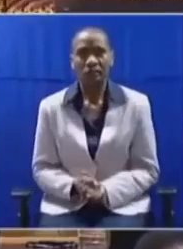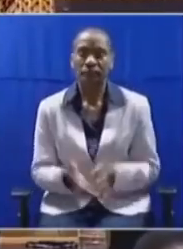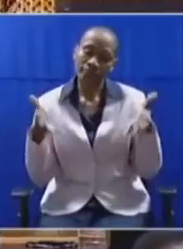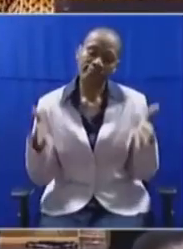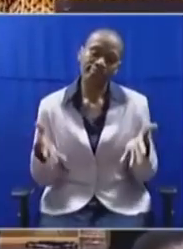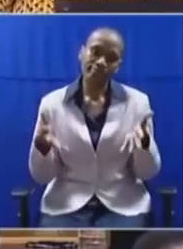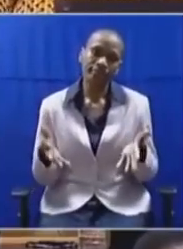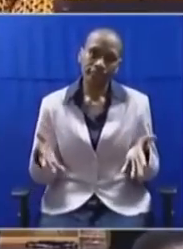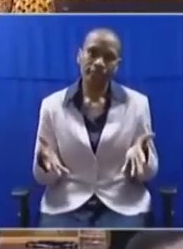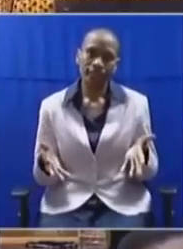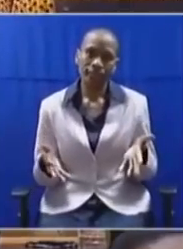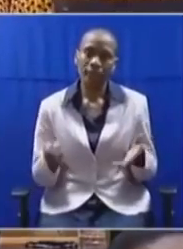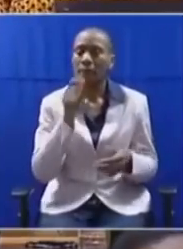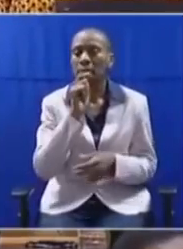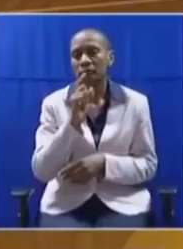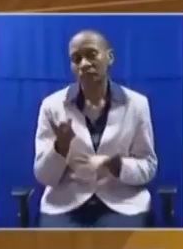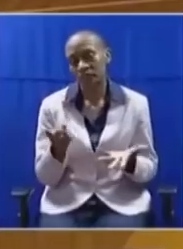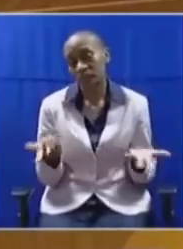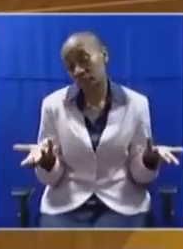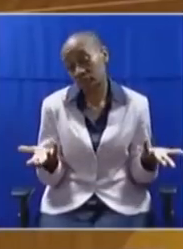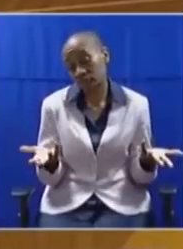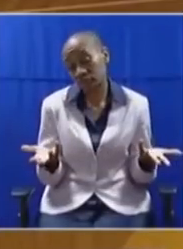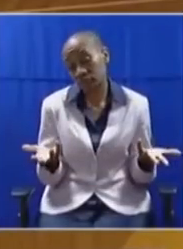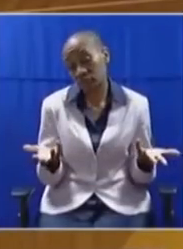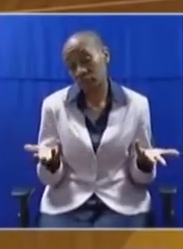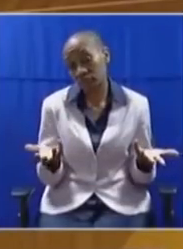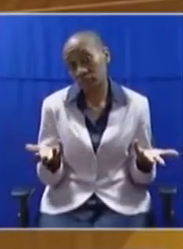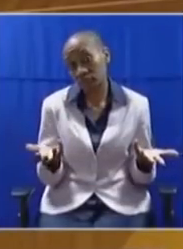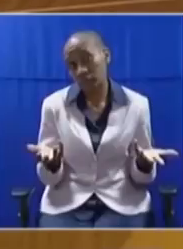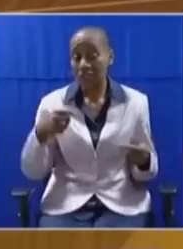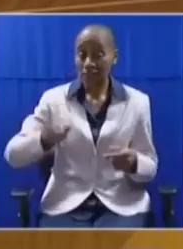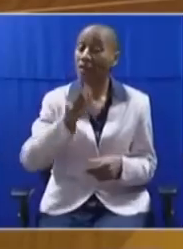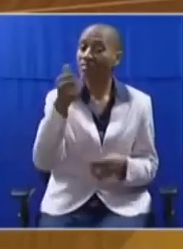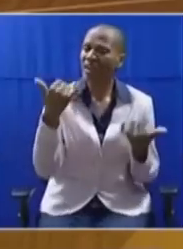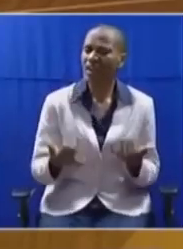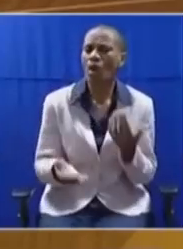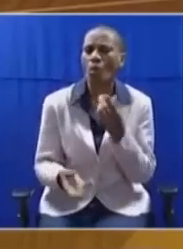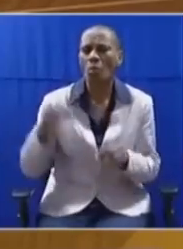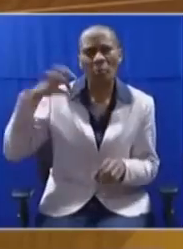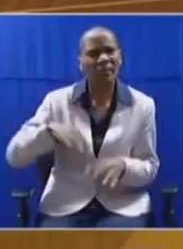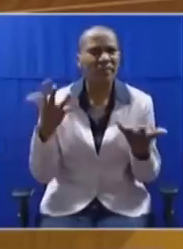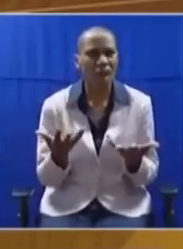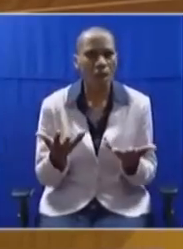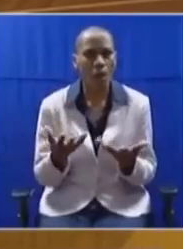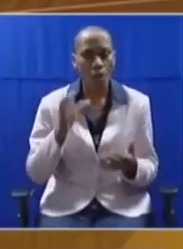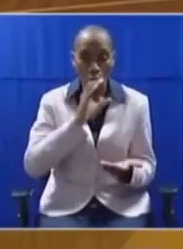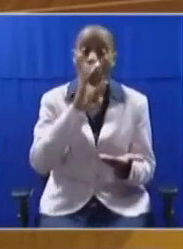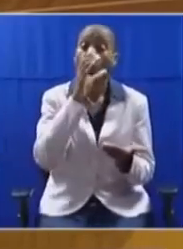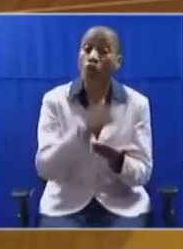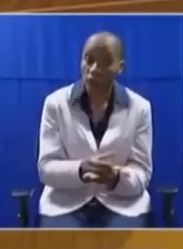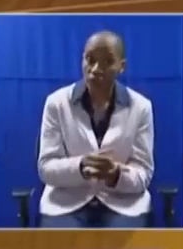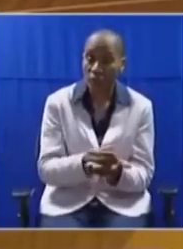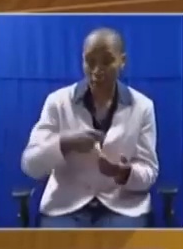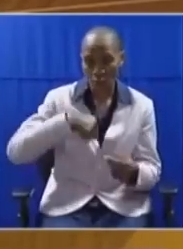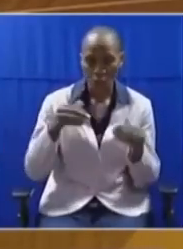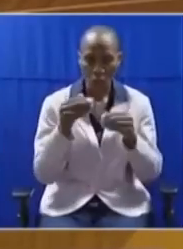Now, what does that give us? What that will give us, it will give us sovereignty. It will confirm our sovereignty.